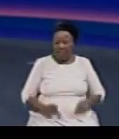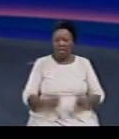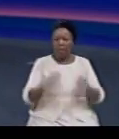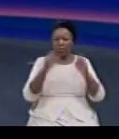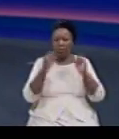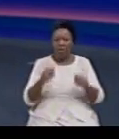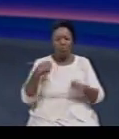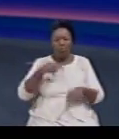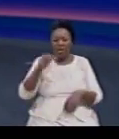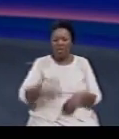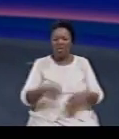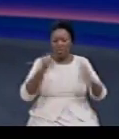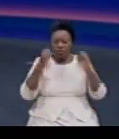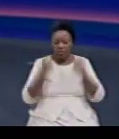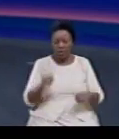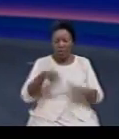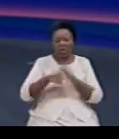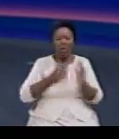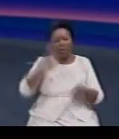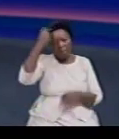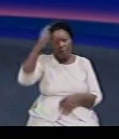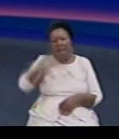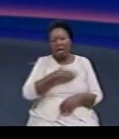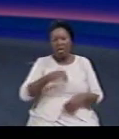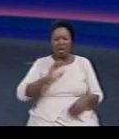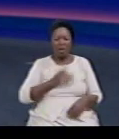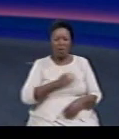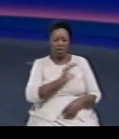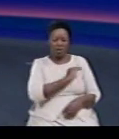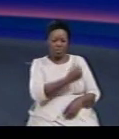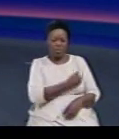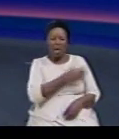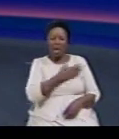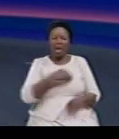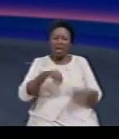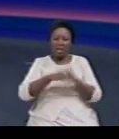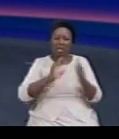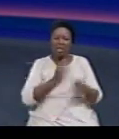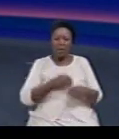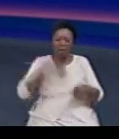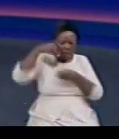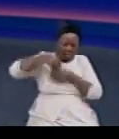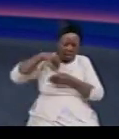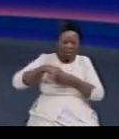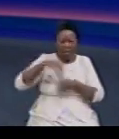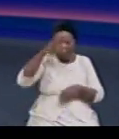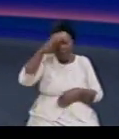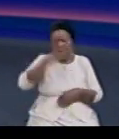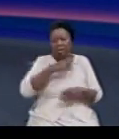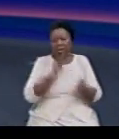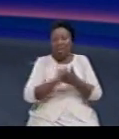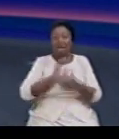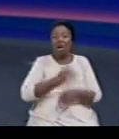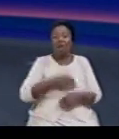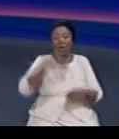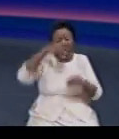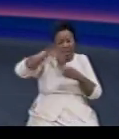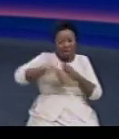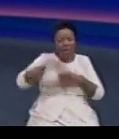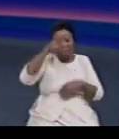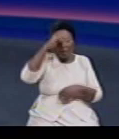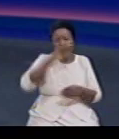our mind and strength in our soul and strength in our inner man, that our inner man becomes